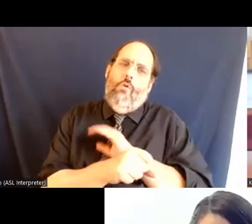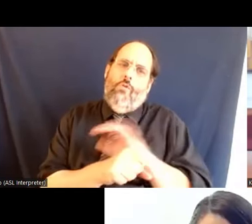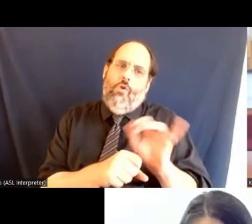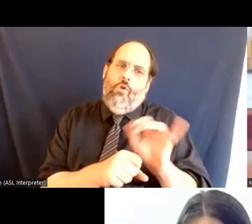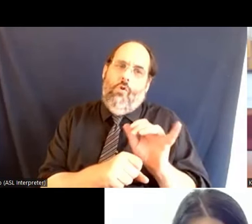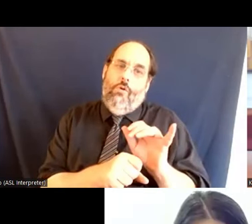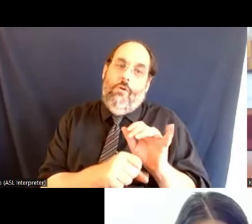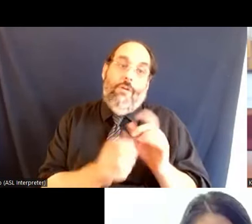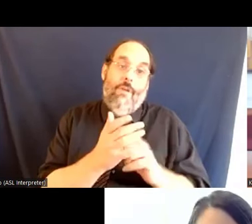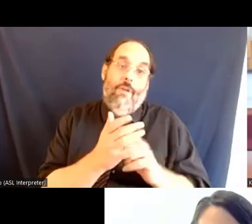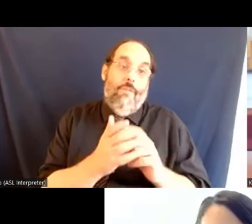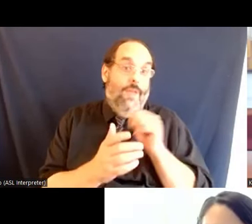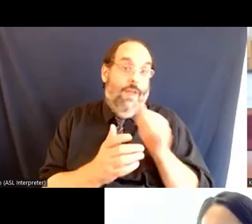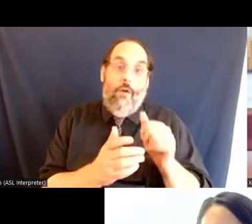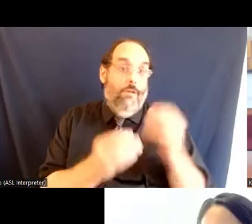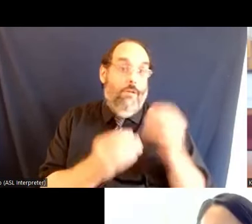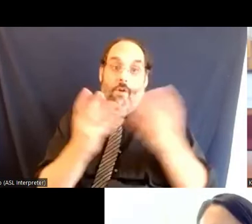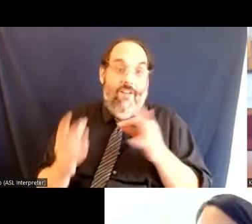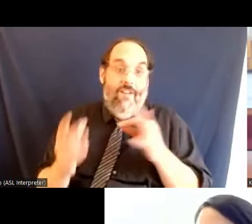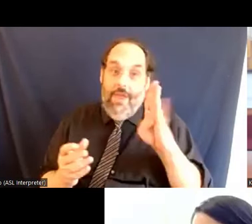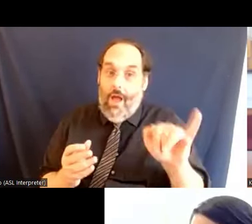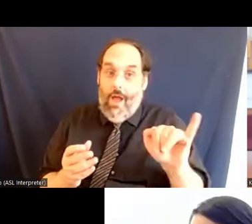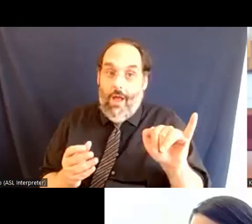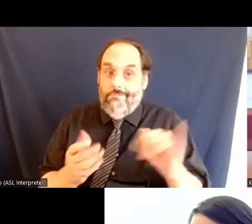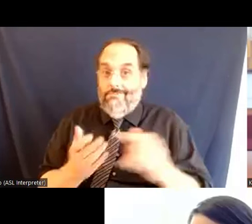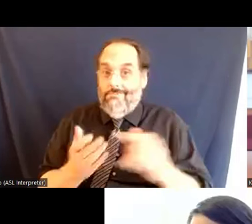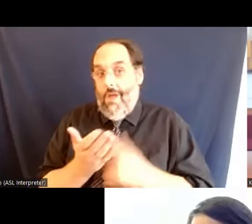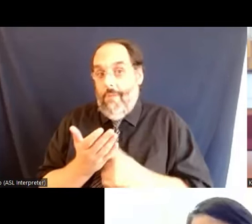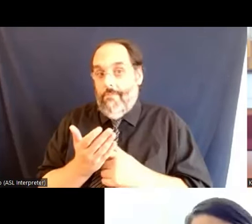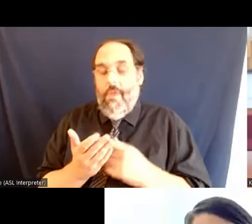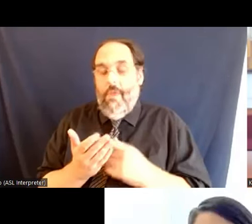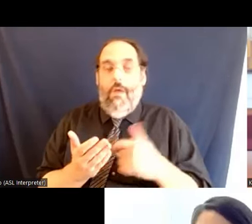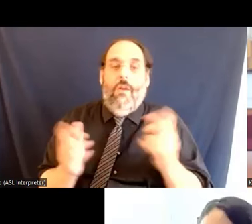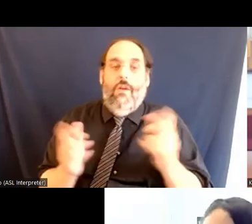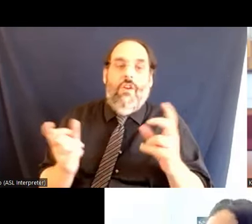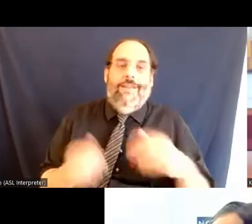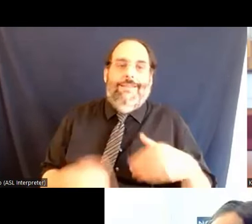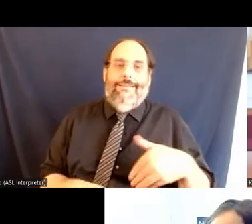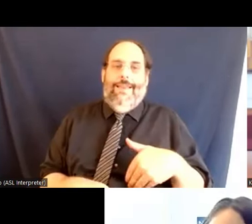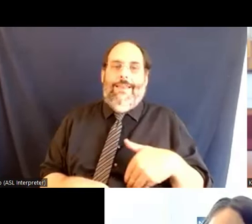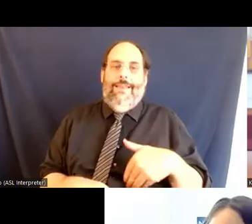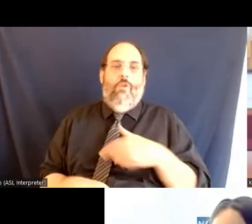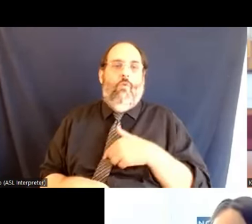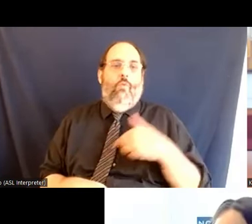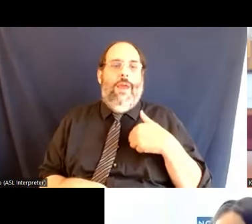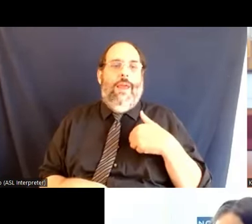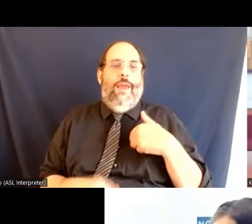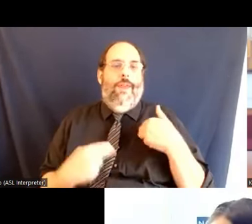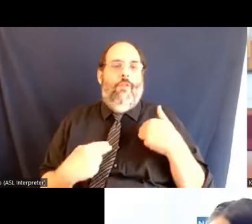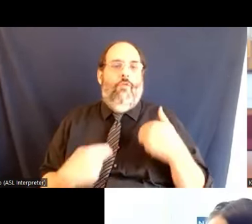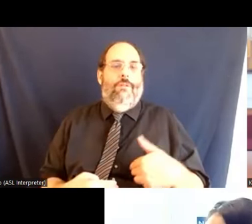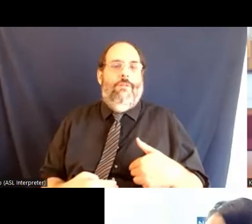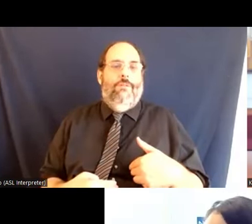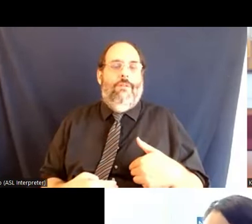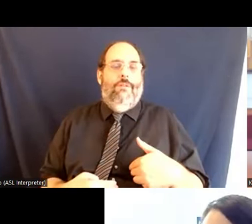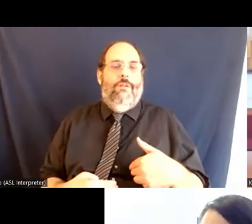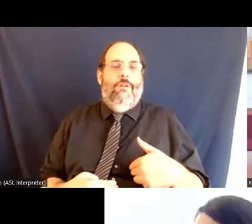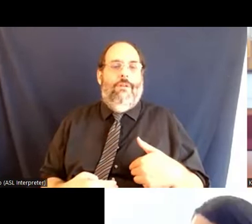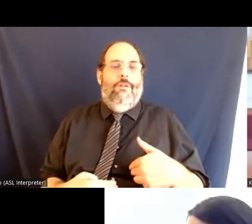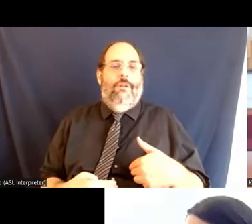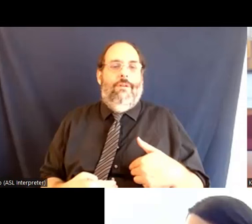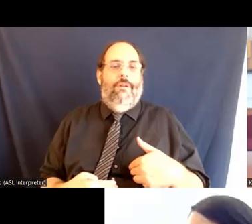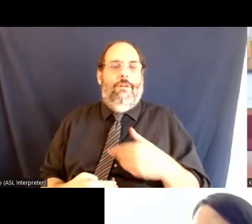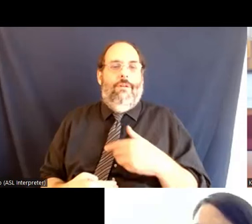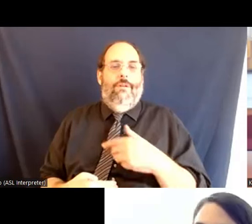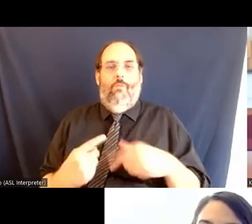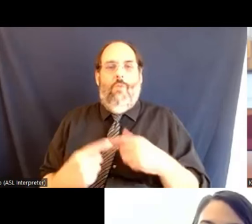actually reporting up to the FBI. But there's another issue, which is that instinctively, we as humans, as people, we when we